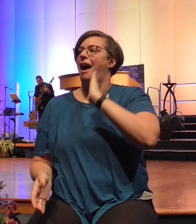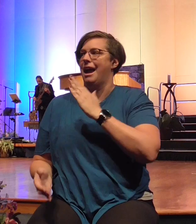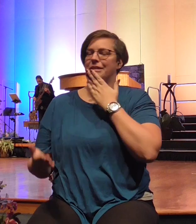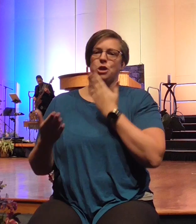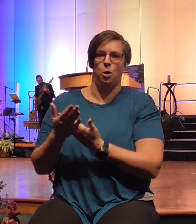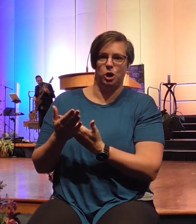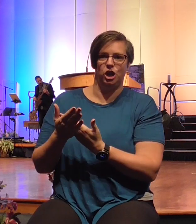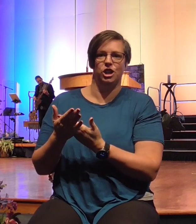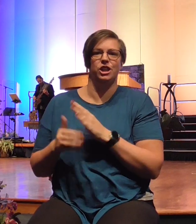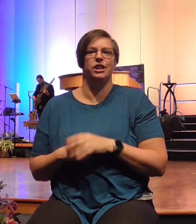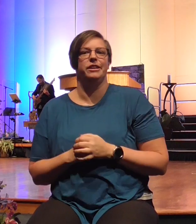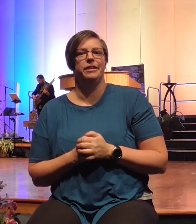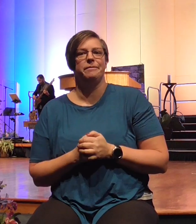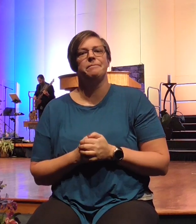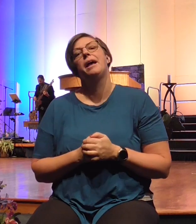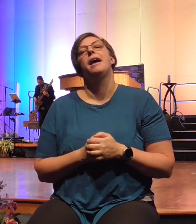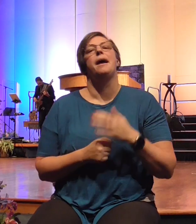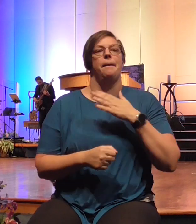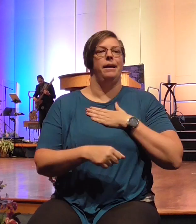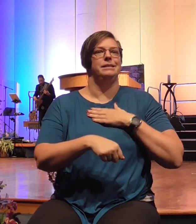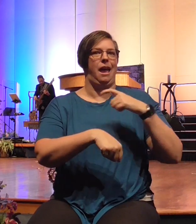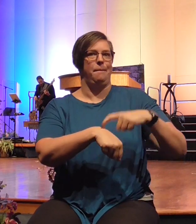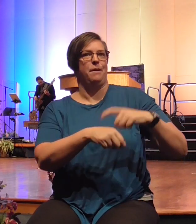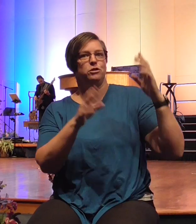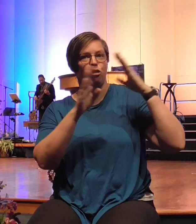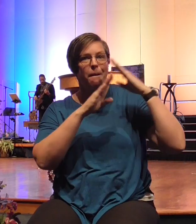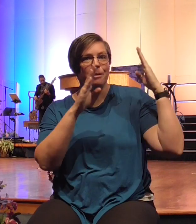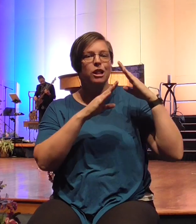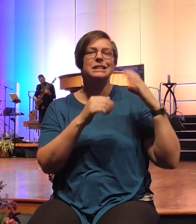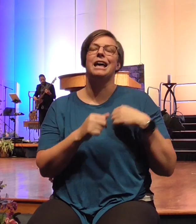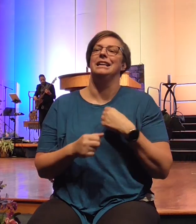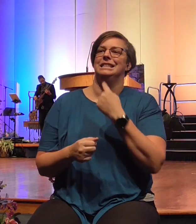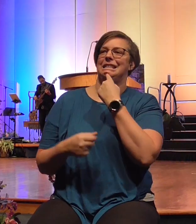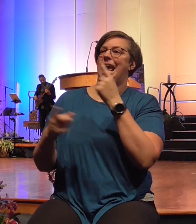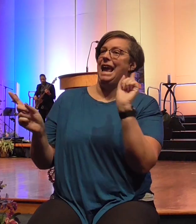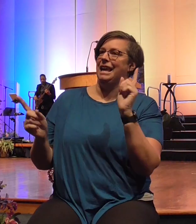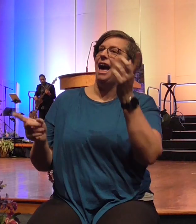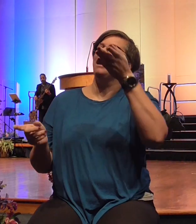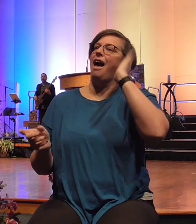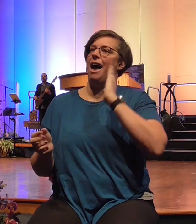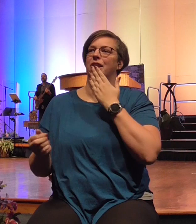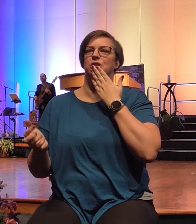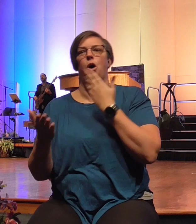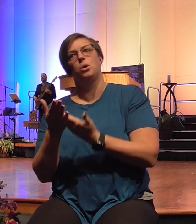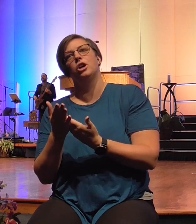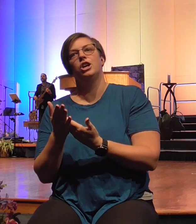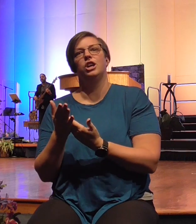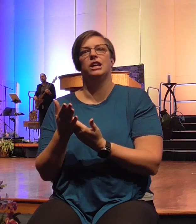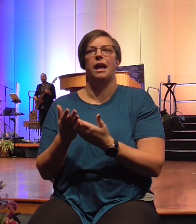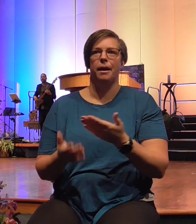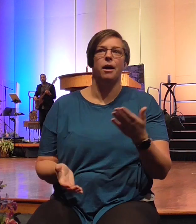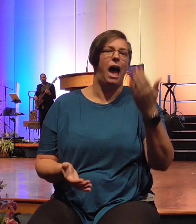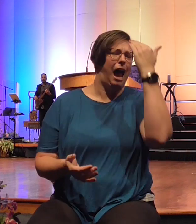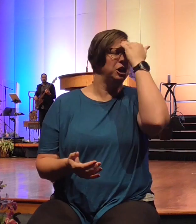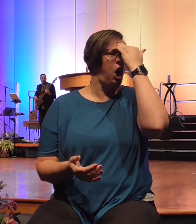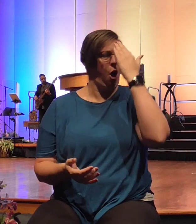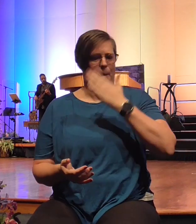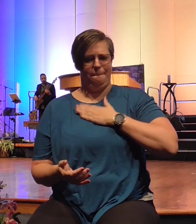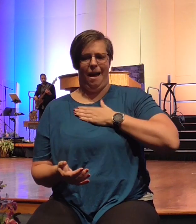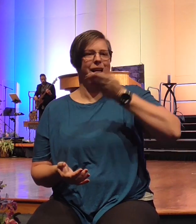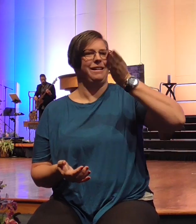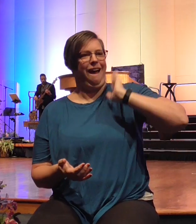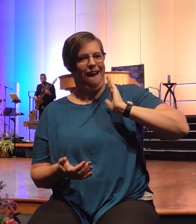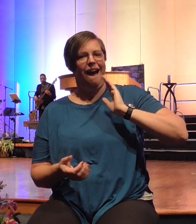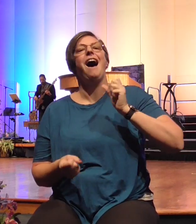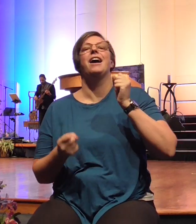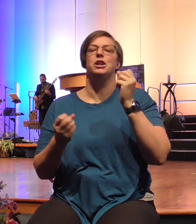God is so good. In my time of trouble, I say, God is so good. I know my